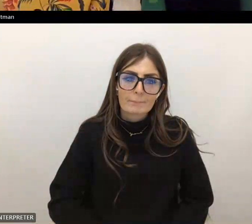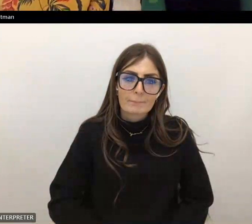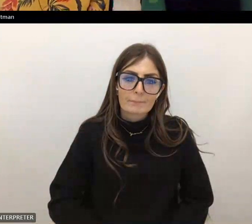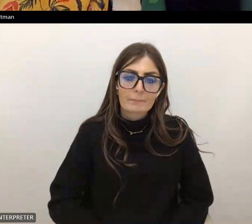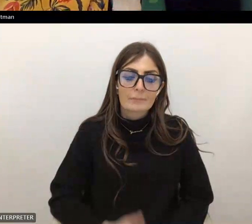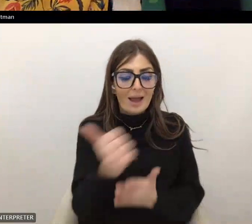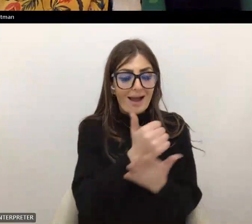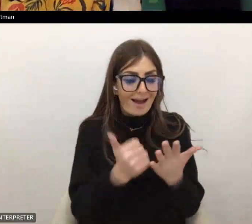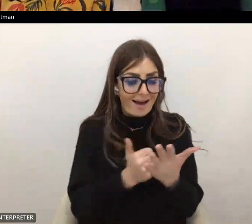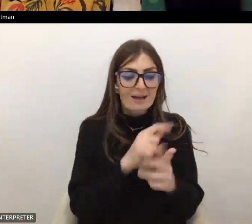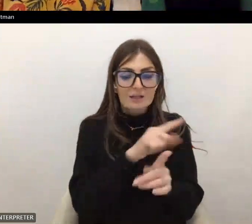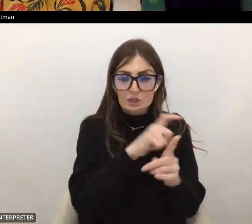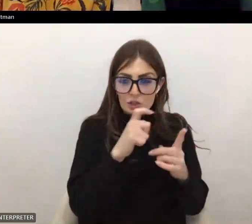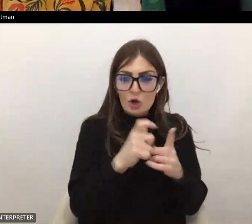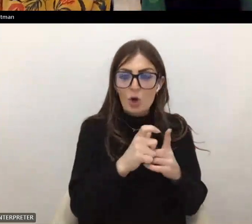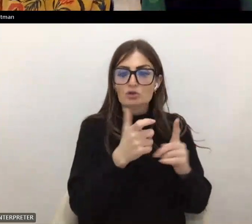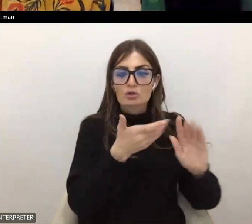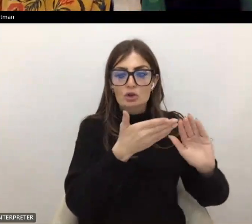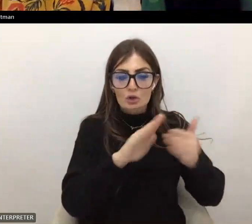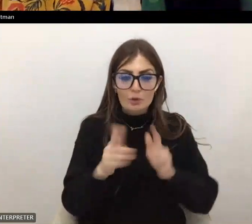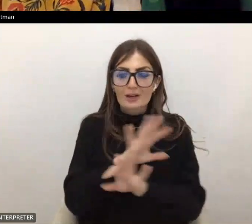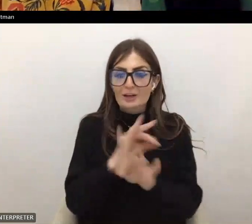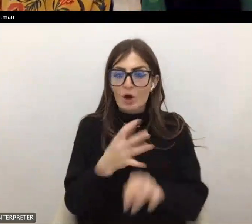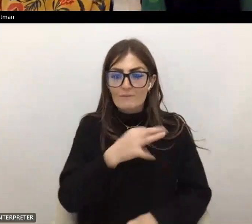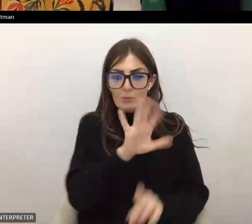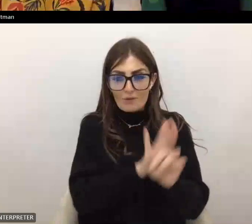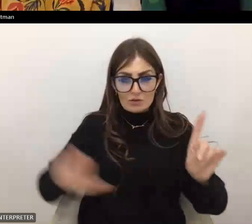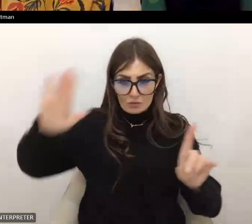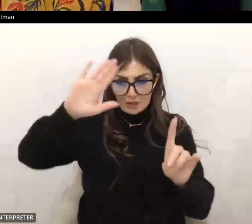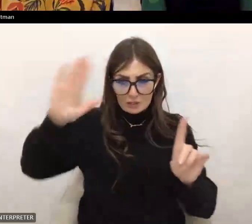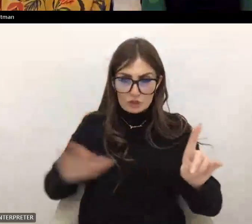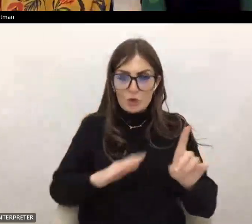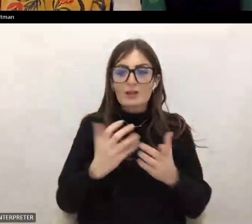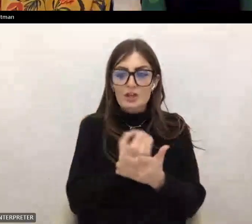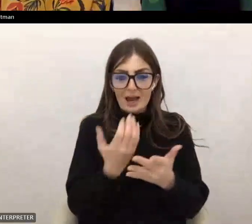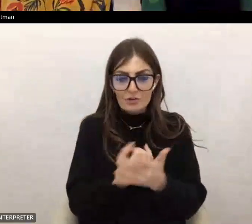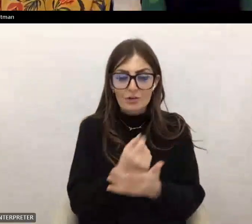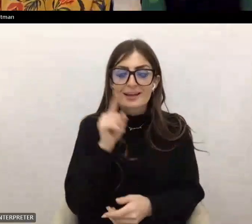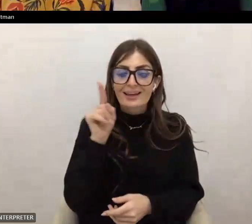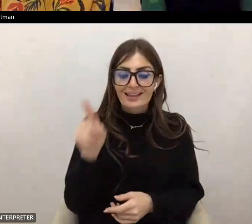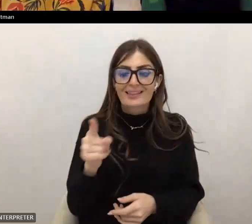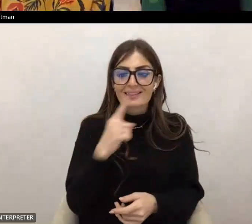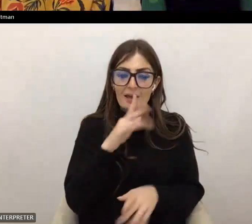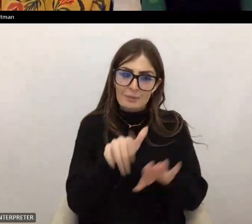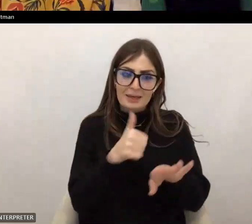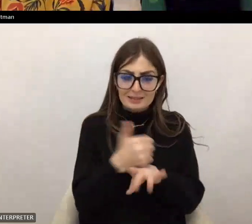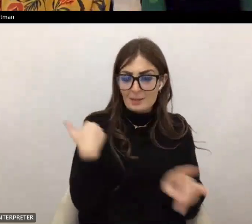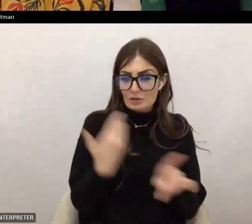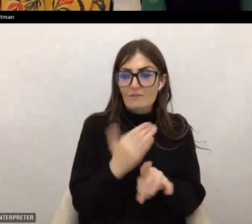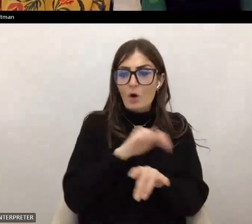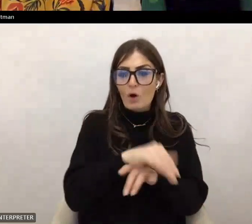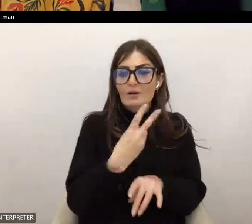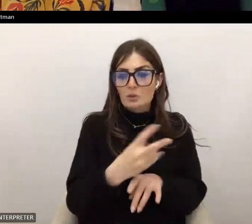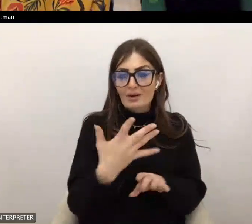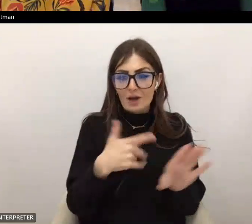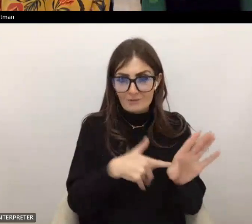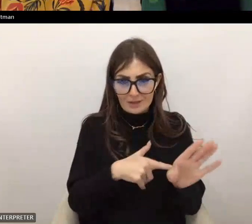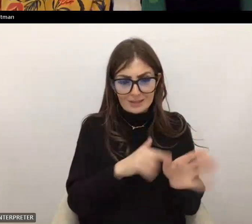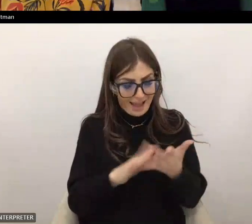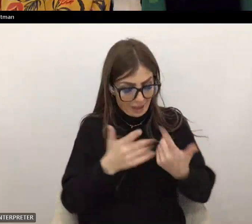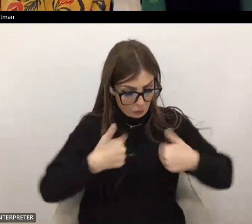community cultural development not-for-profit charity who have been established over 25 years. How do